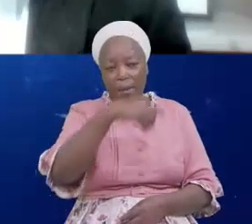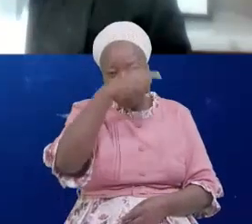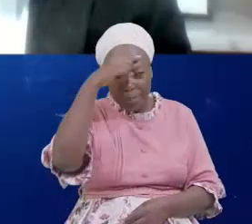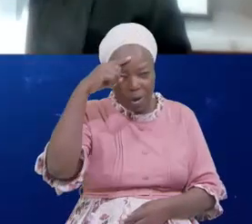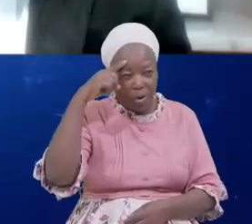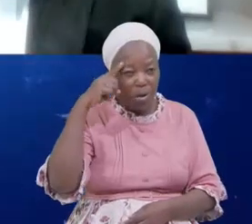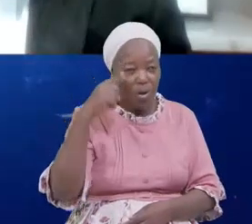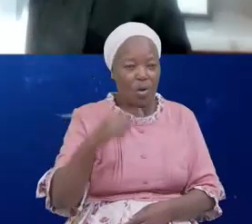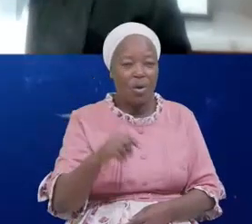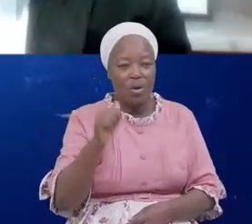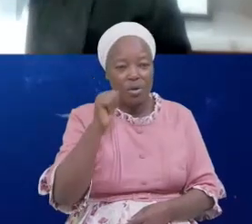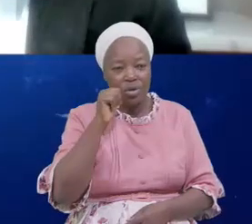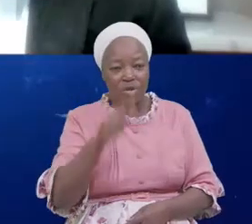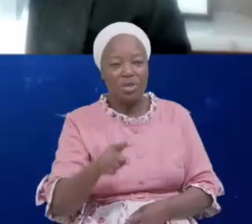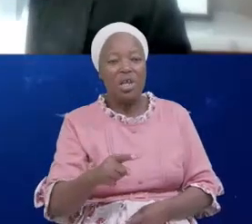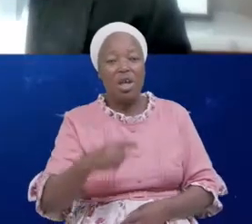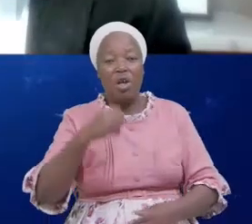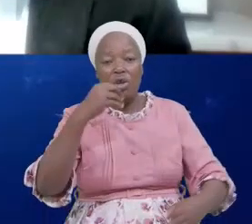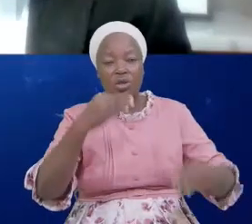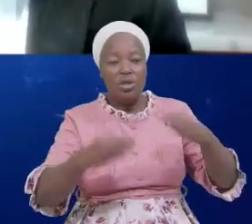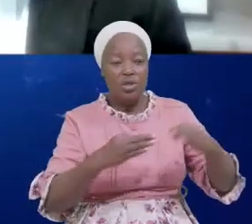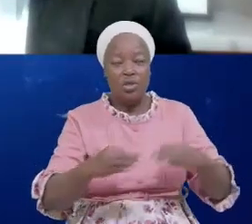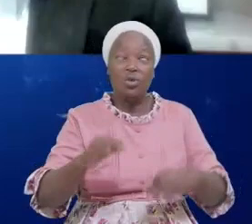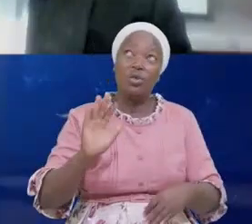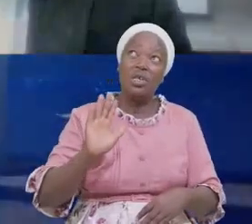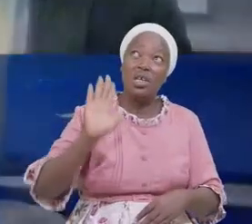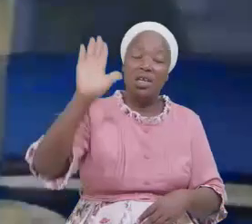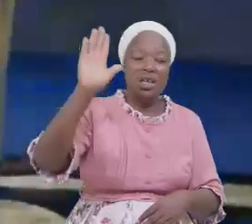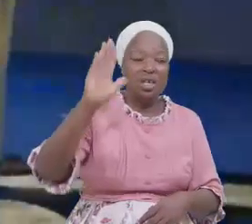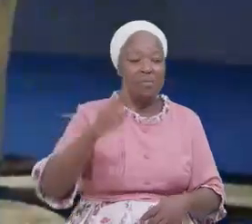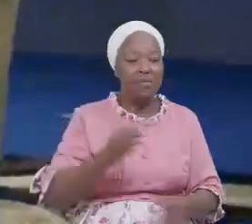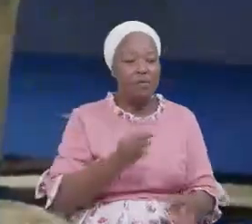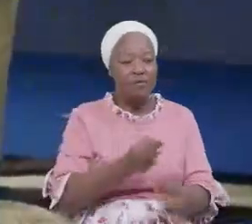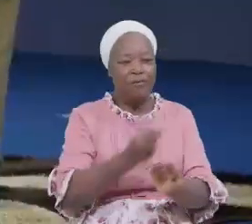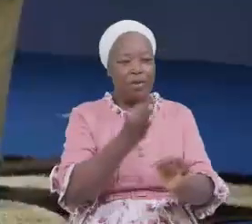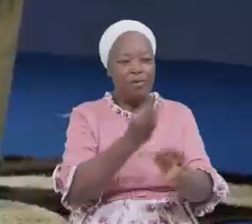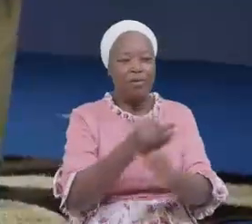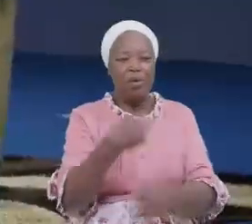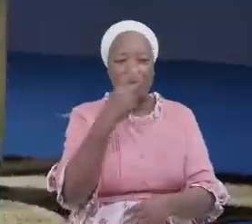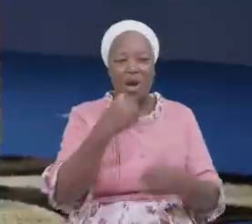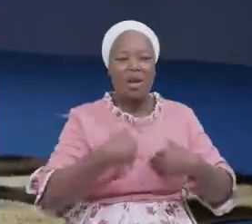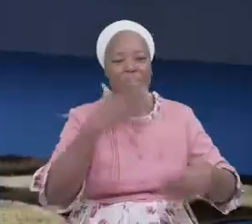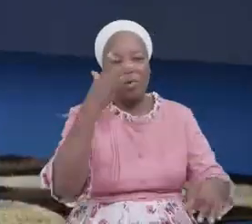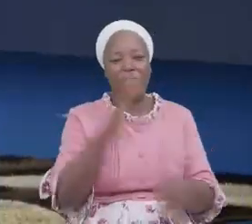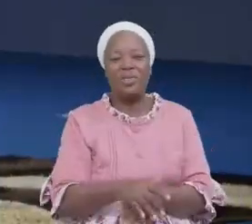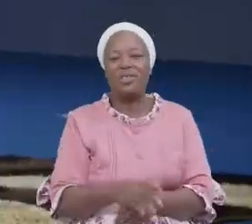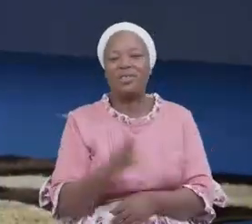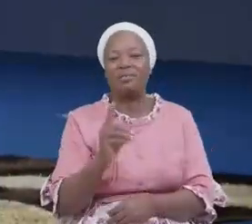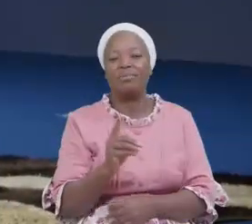judged him faithful who had promised.